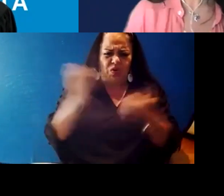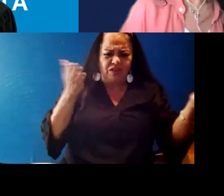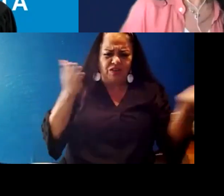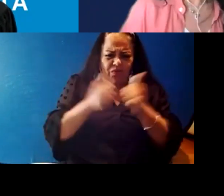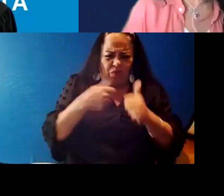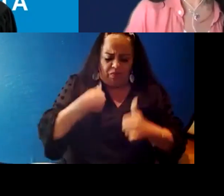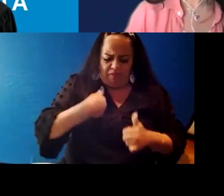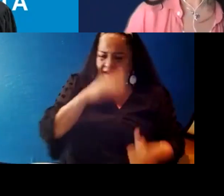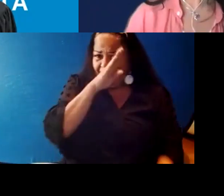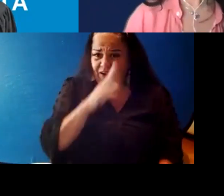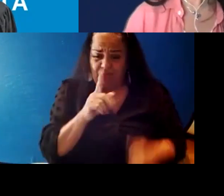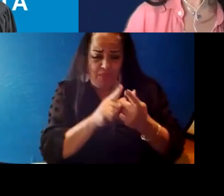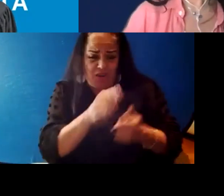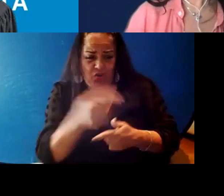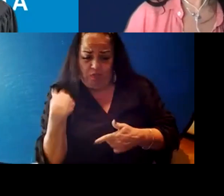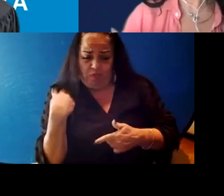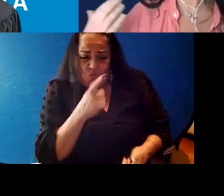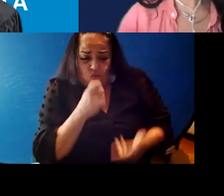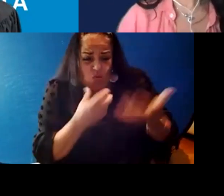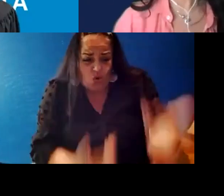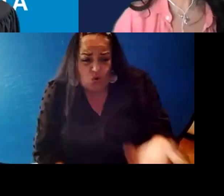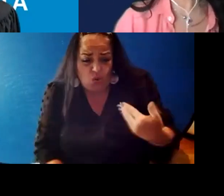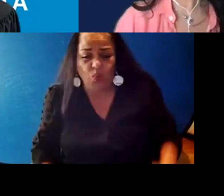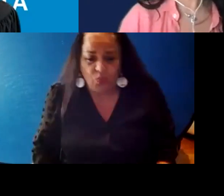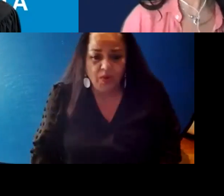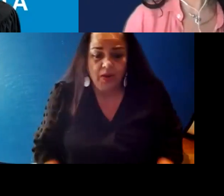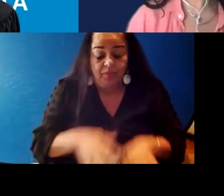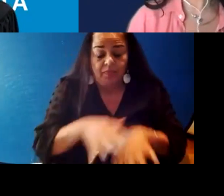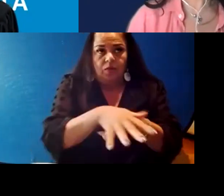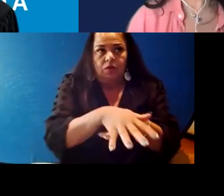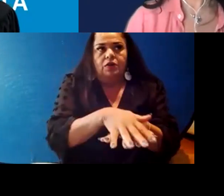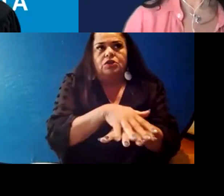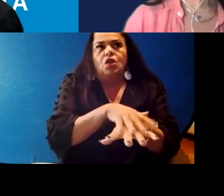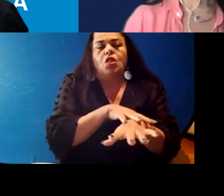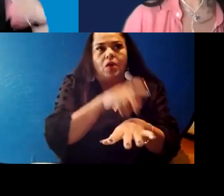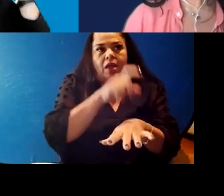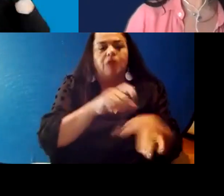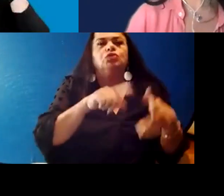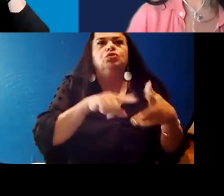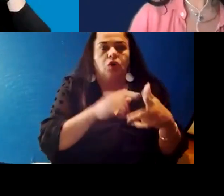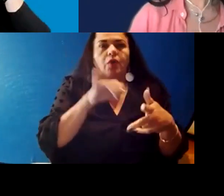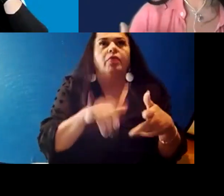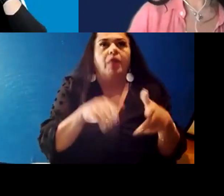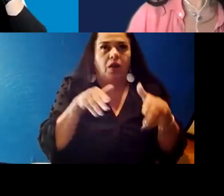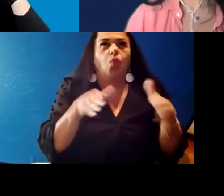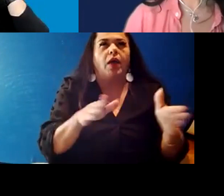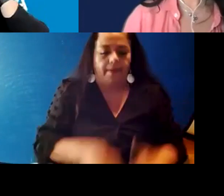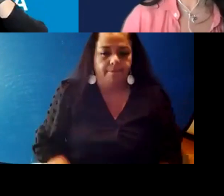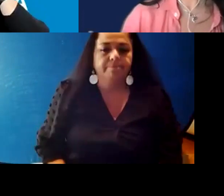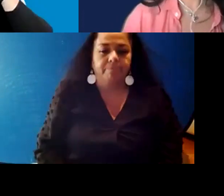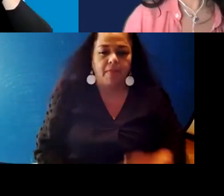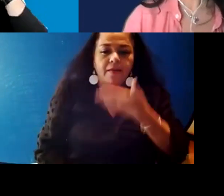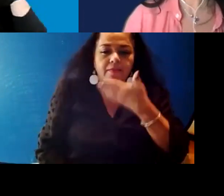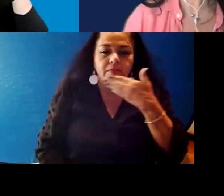you before. Who are you? Right? And it had to be, and it was slow, but it had to start that way. And you know, the best messengers